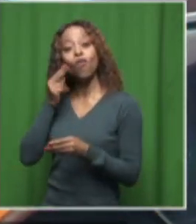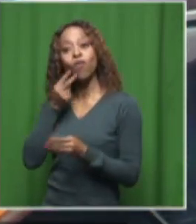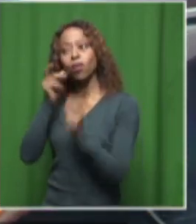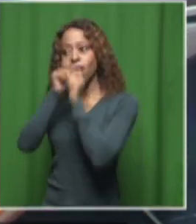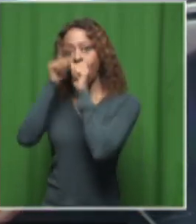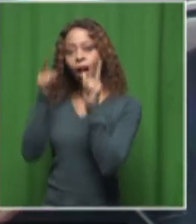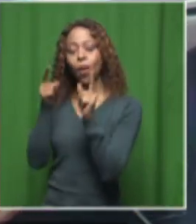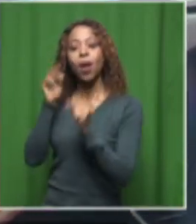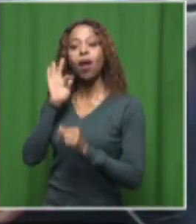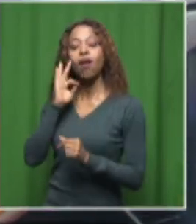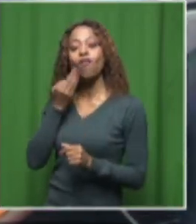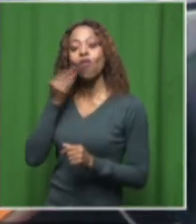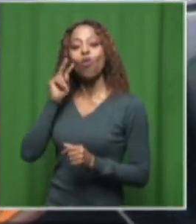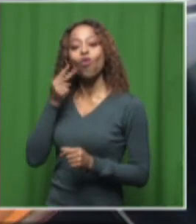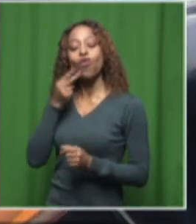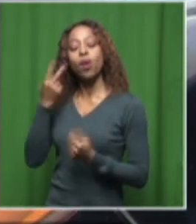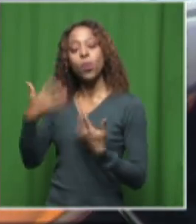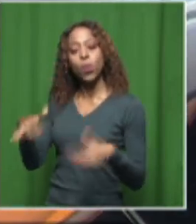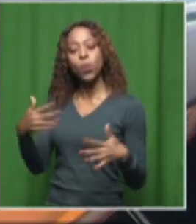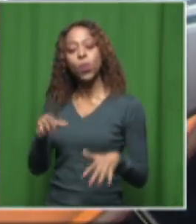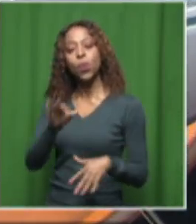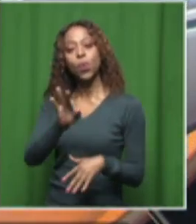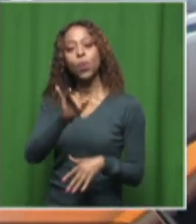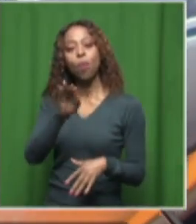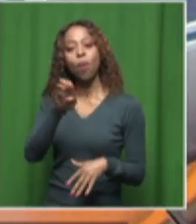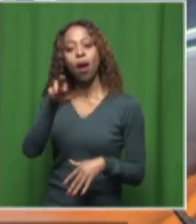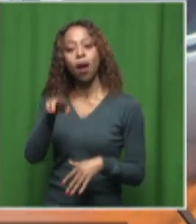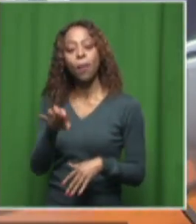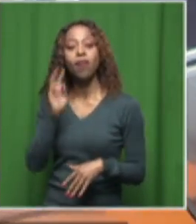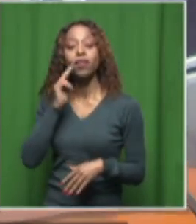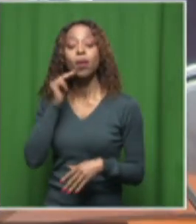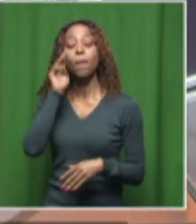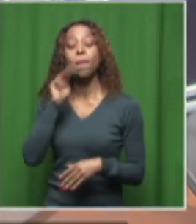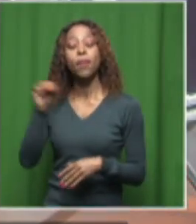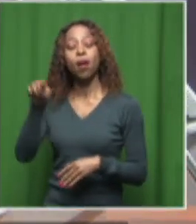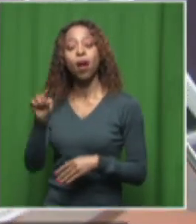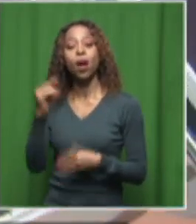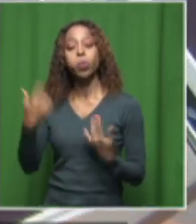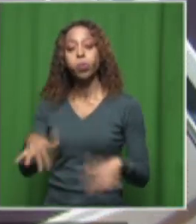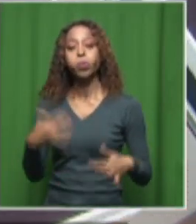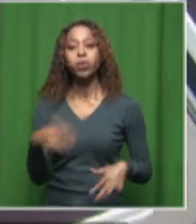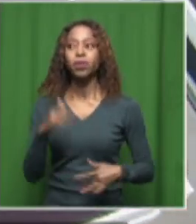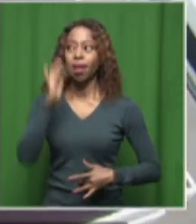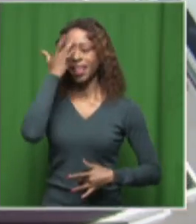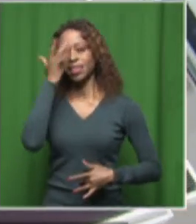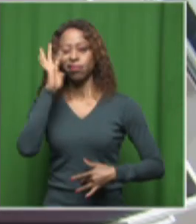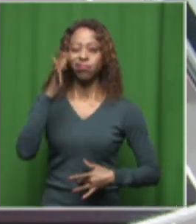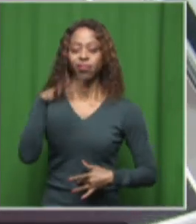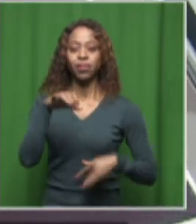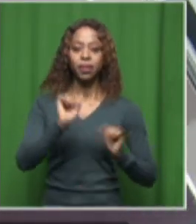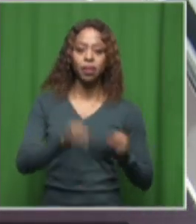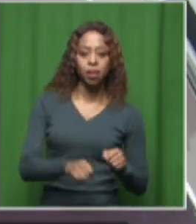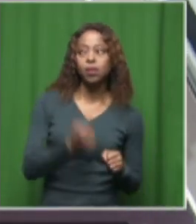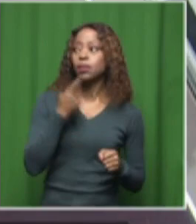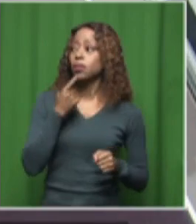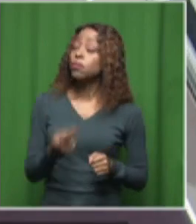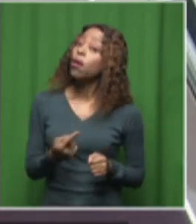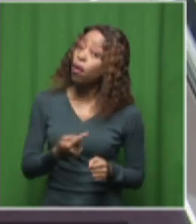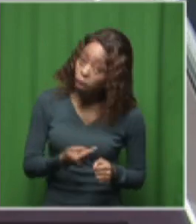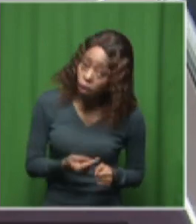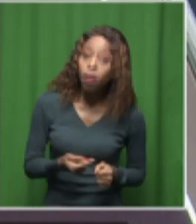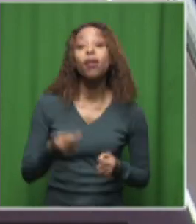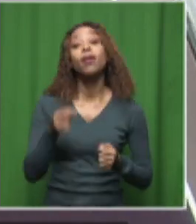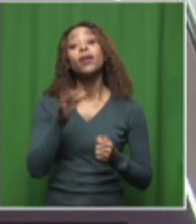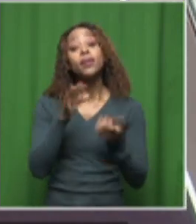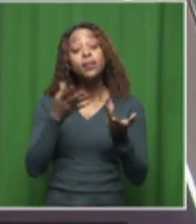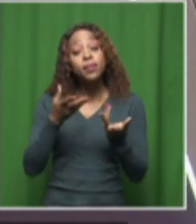know that fruits, vegetables are high in fiber. They have vitamins and minerals. So when they are feeling a bit sickish, I'll tell them, your immune system,